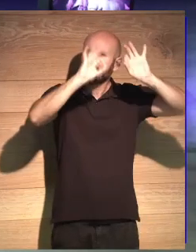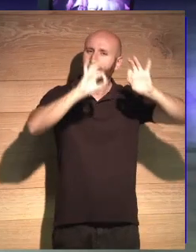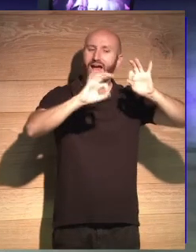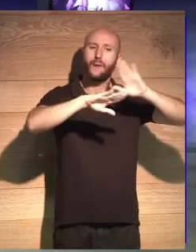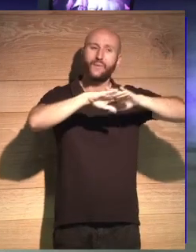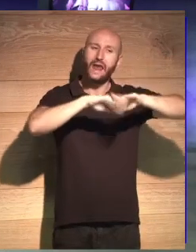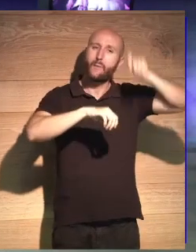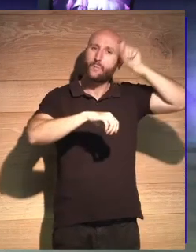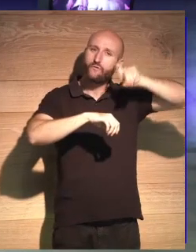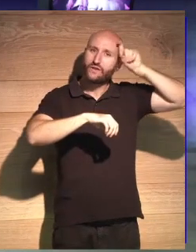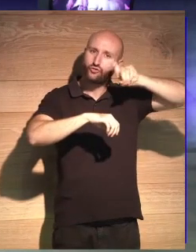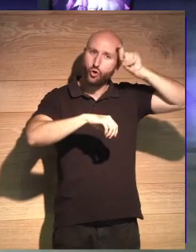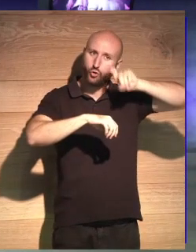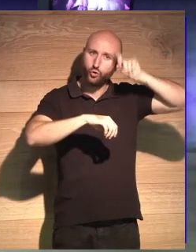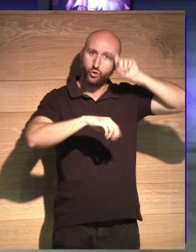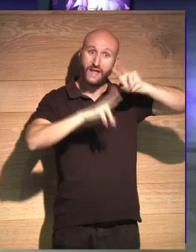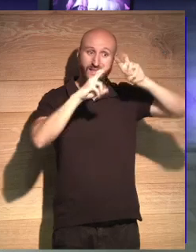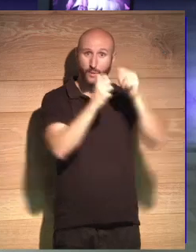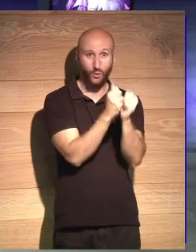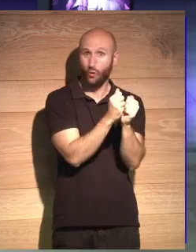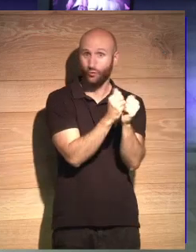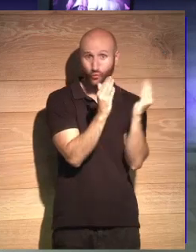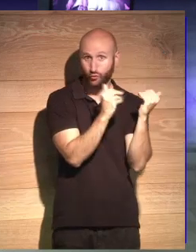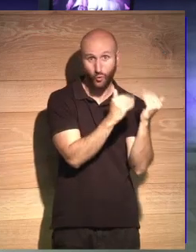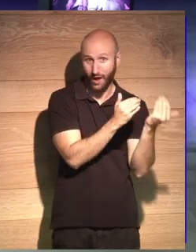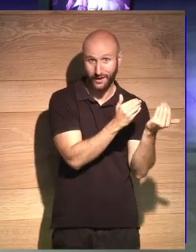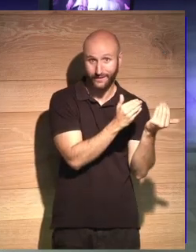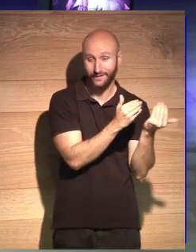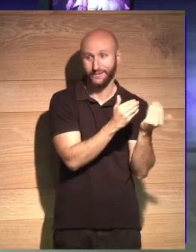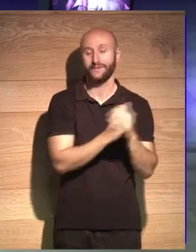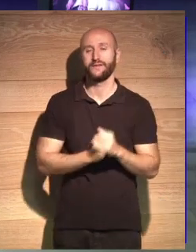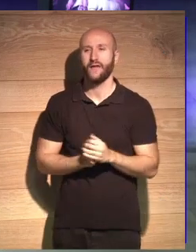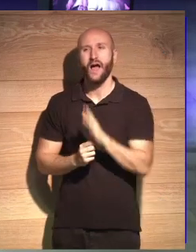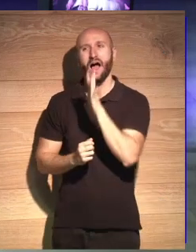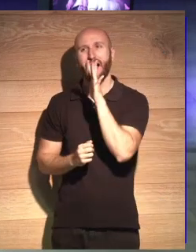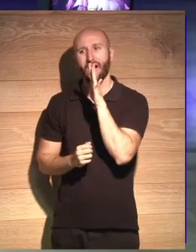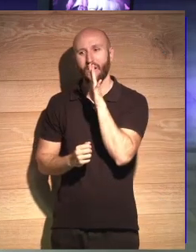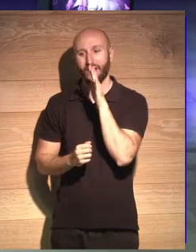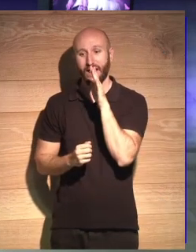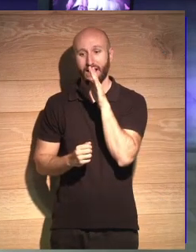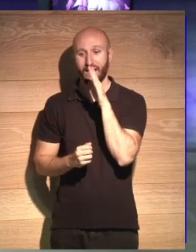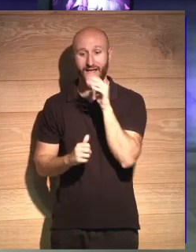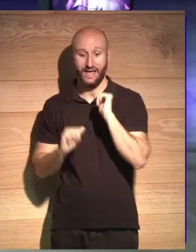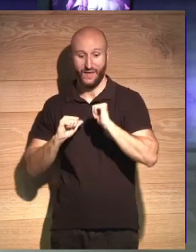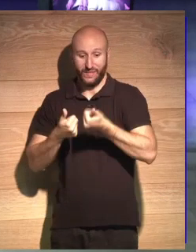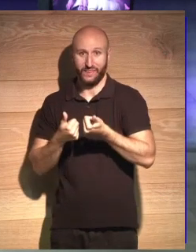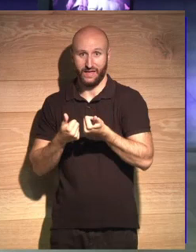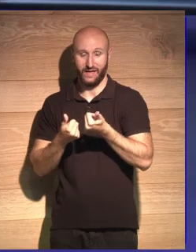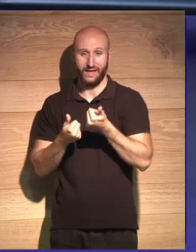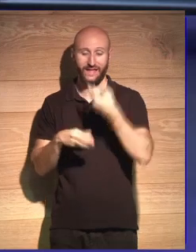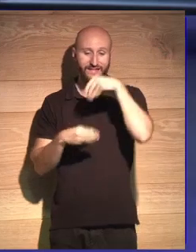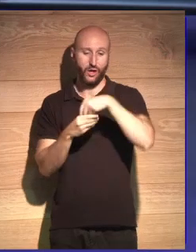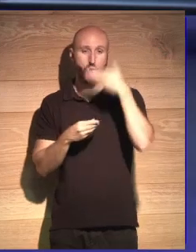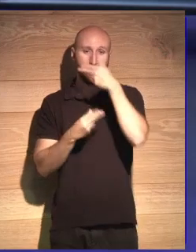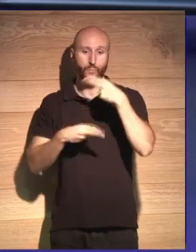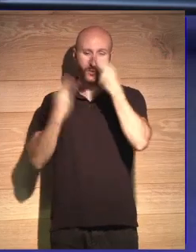no specific training for teachers in terms of video games. What we're seeing in public